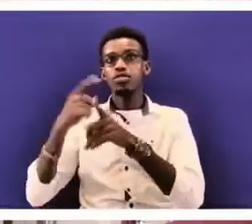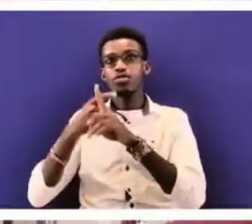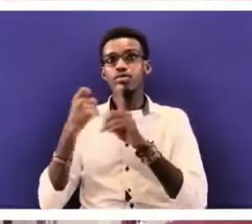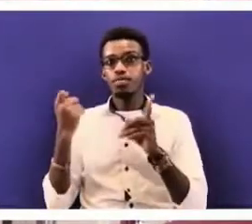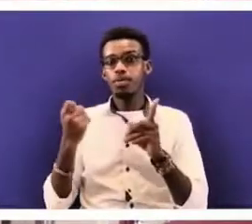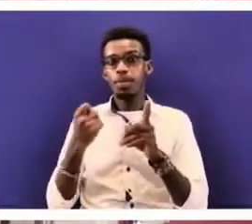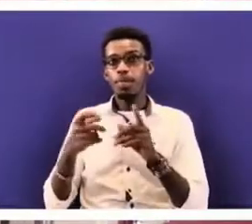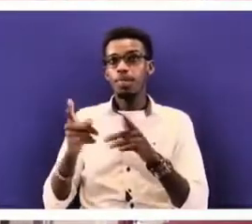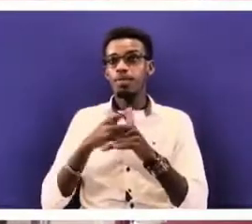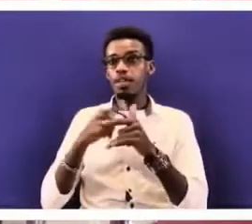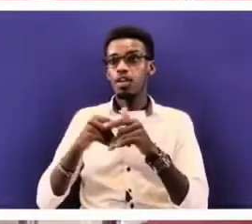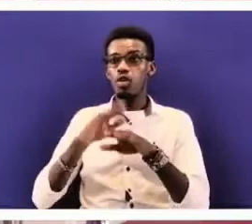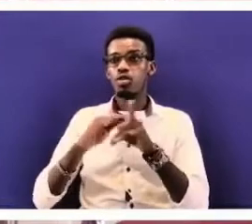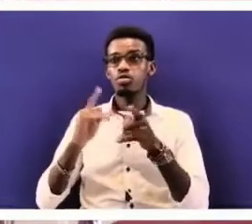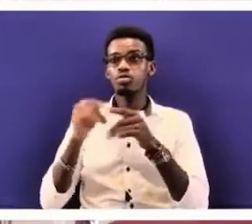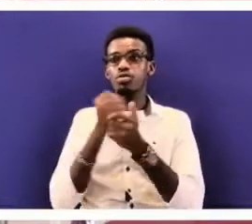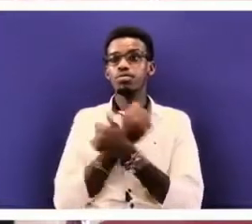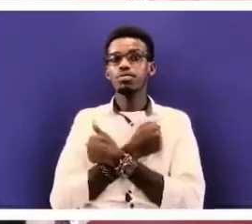we're called to love.